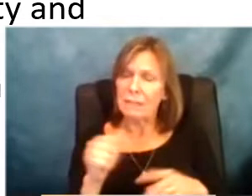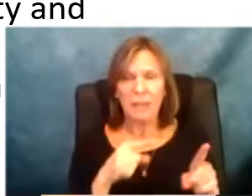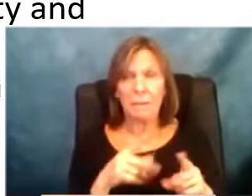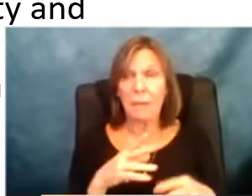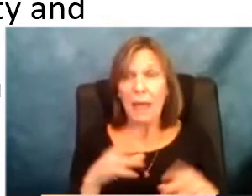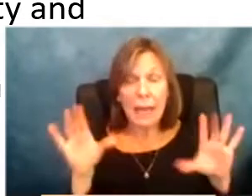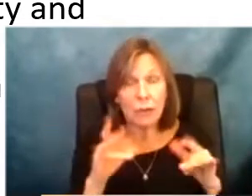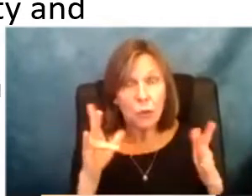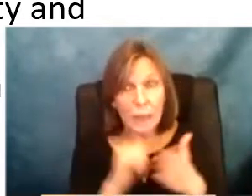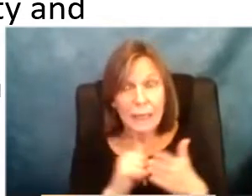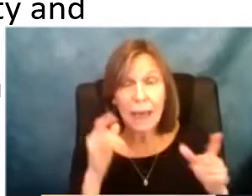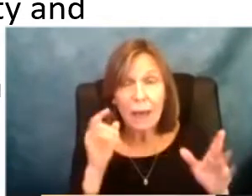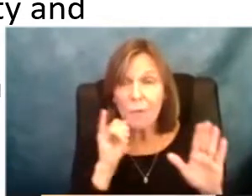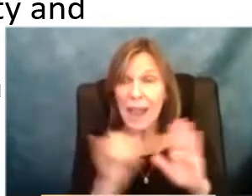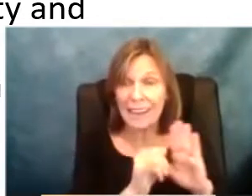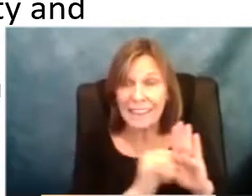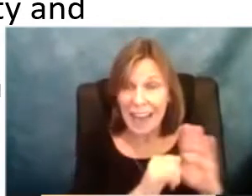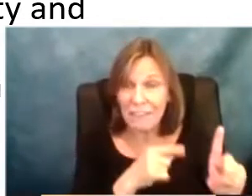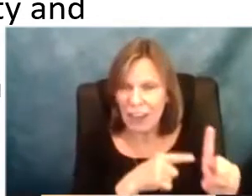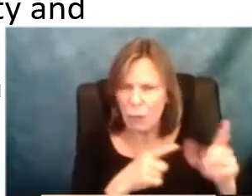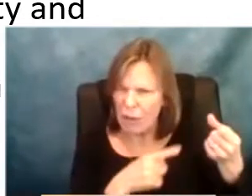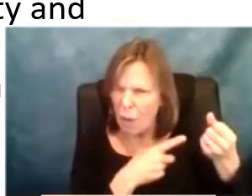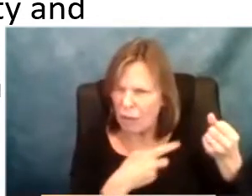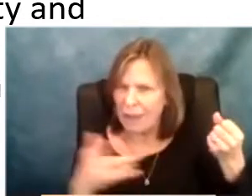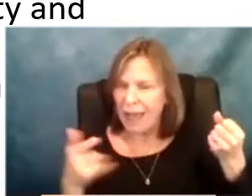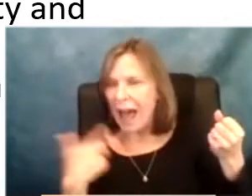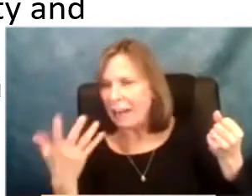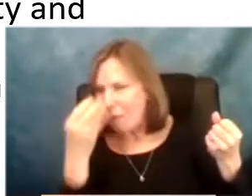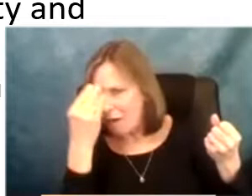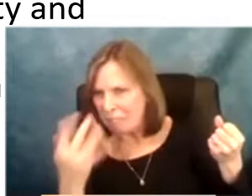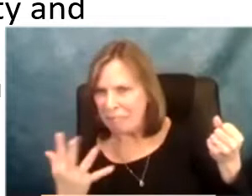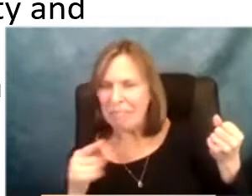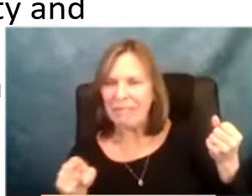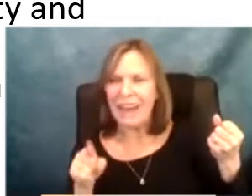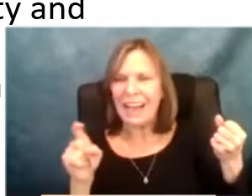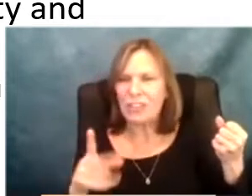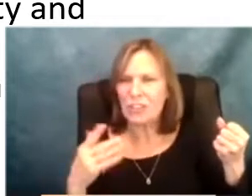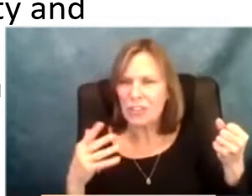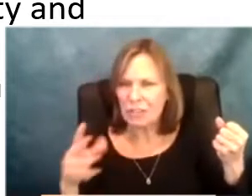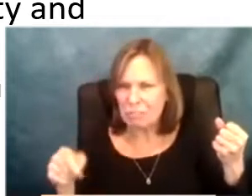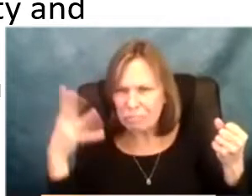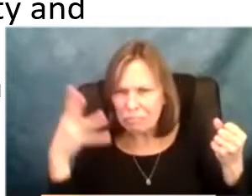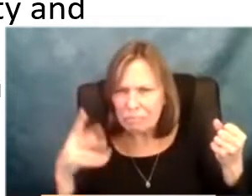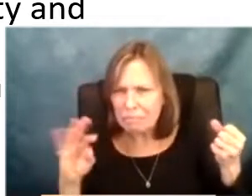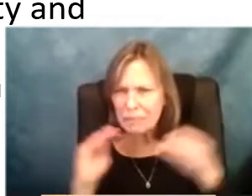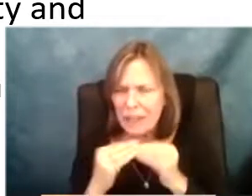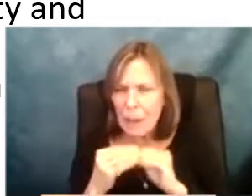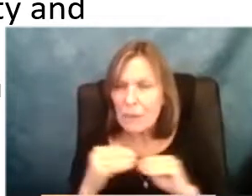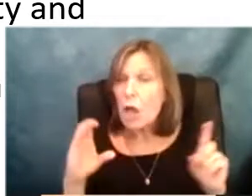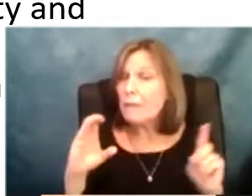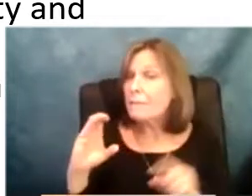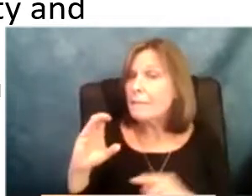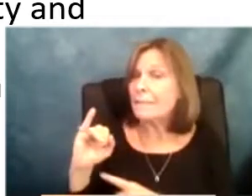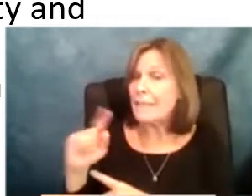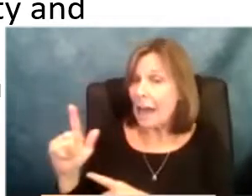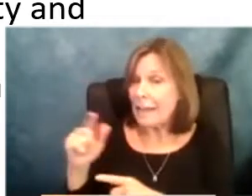identified, I want to say I learned, and I should get this numbers, but the CIL that